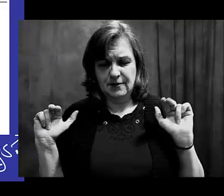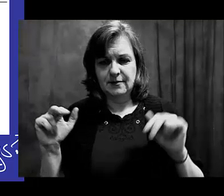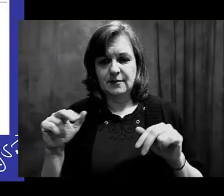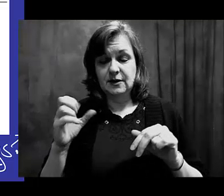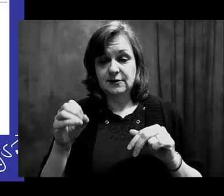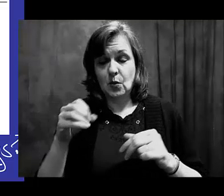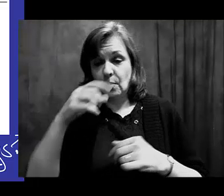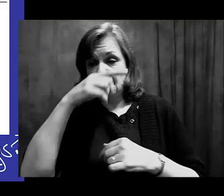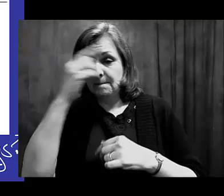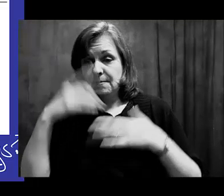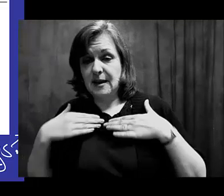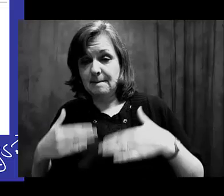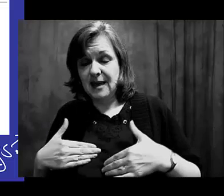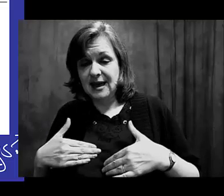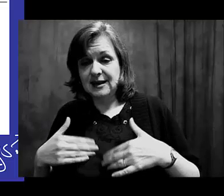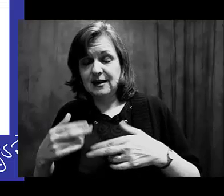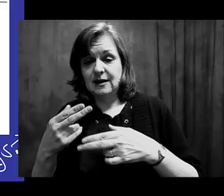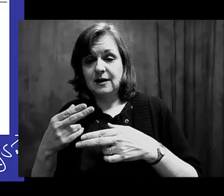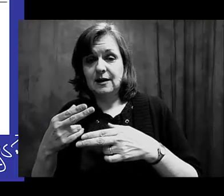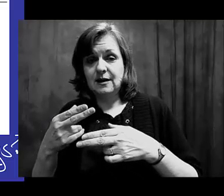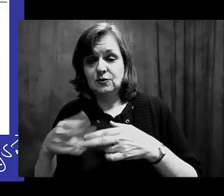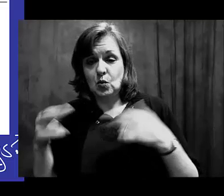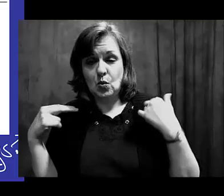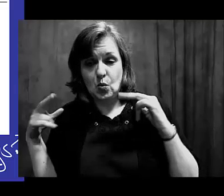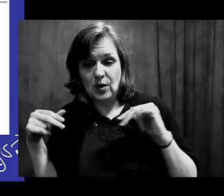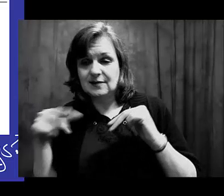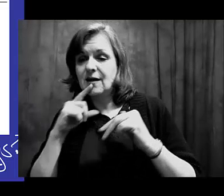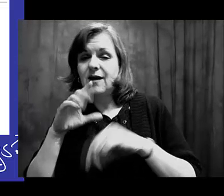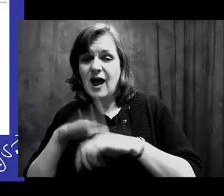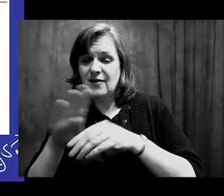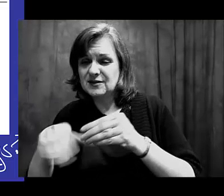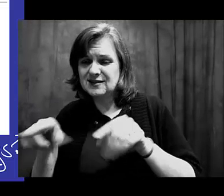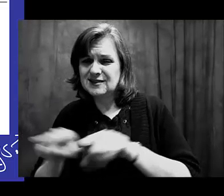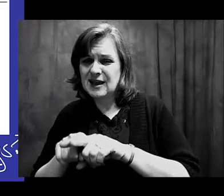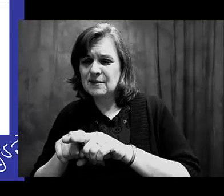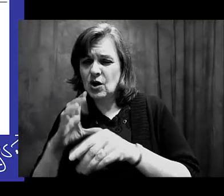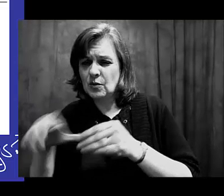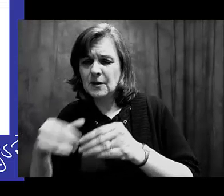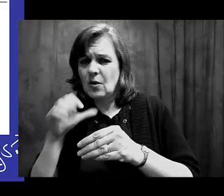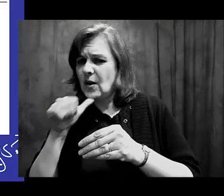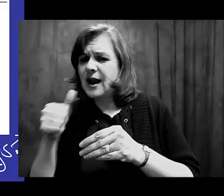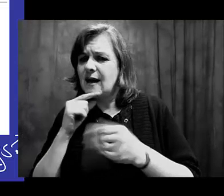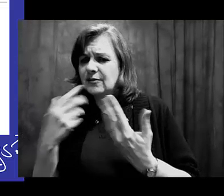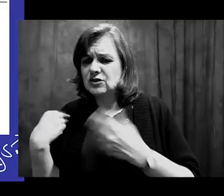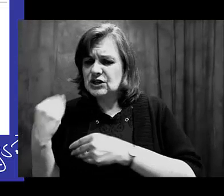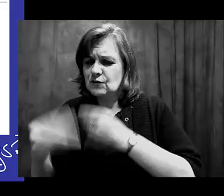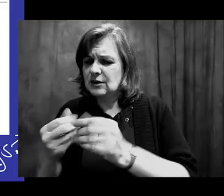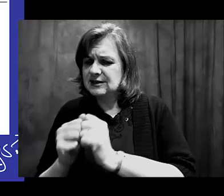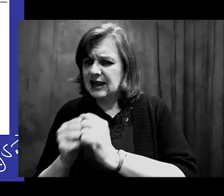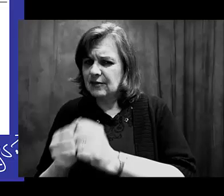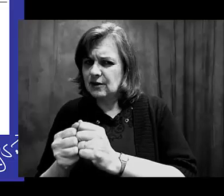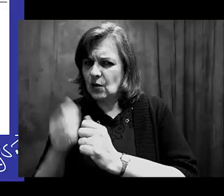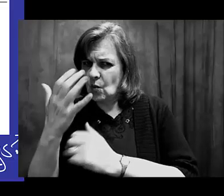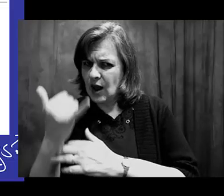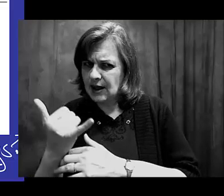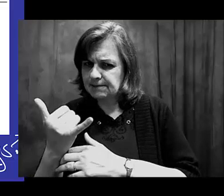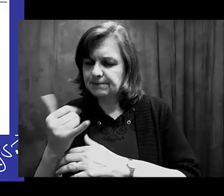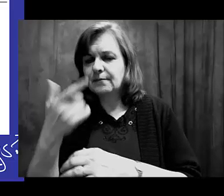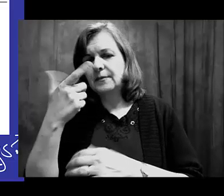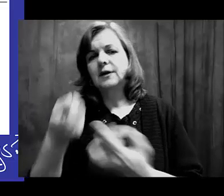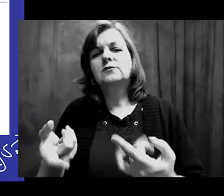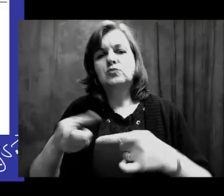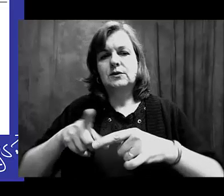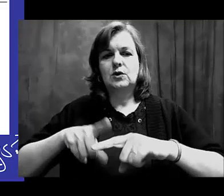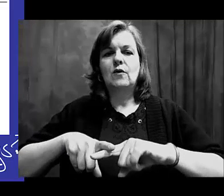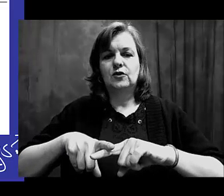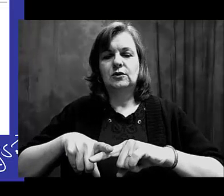holding? They're linked. They're on the same chromosome. Why isn't this holding? Well, it's not holding because I'm getting crossing over. I'm getting